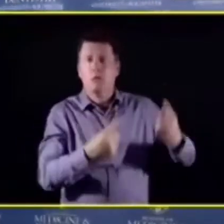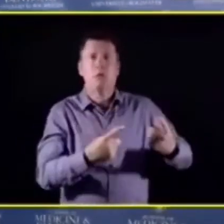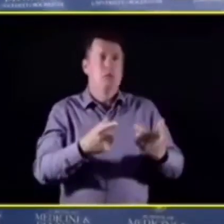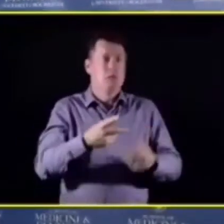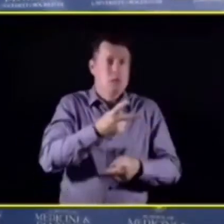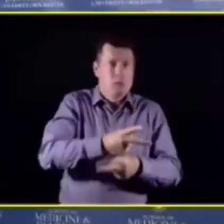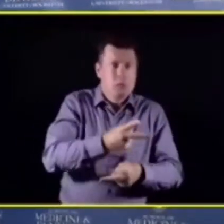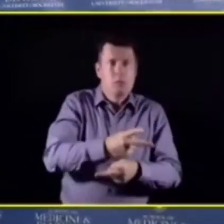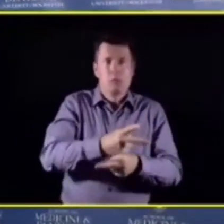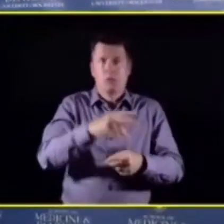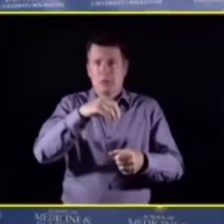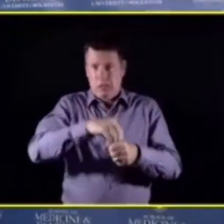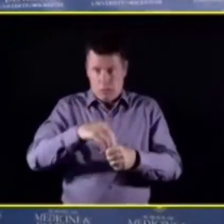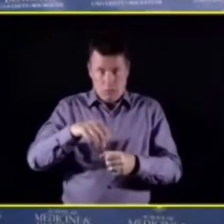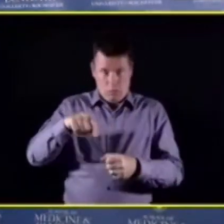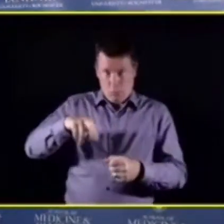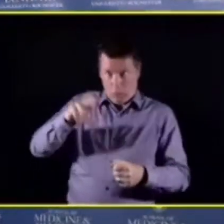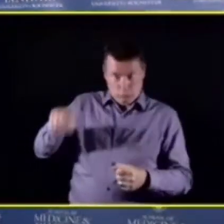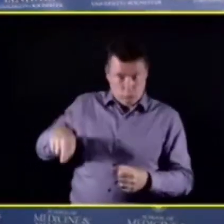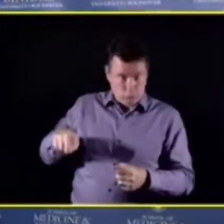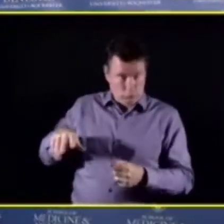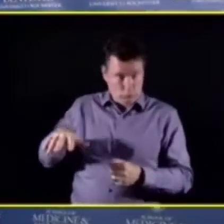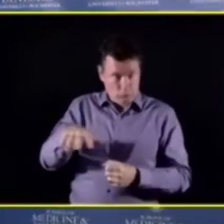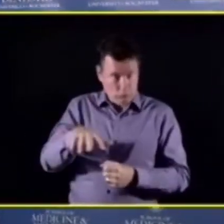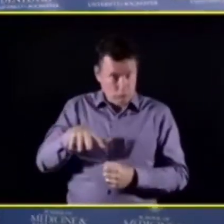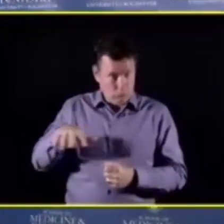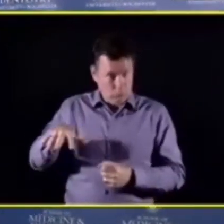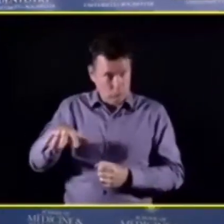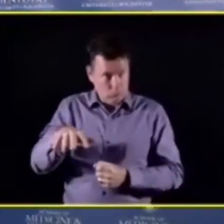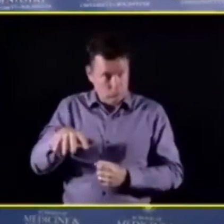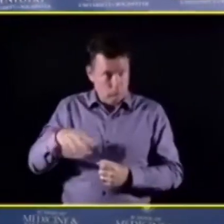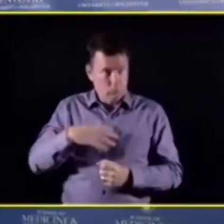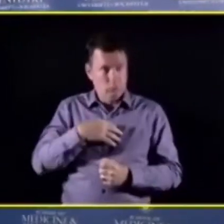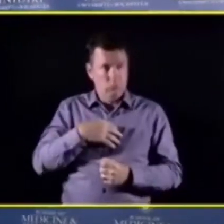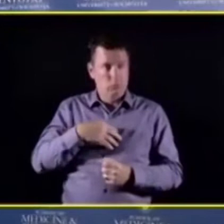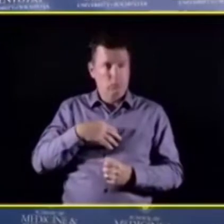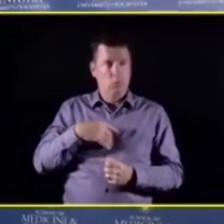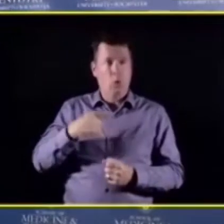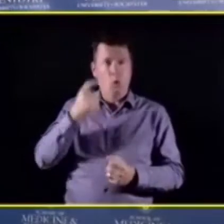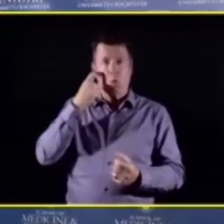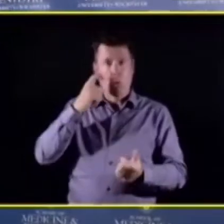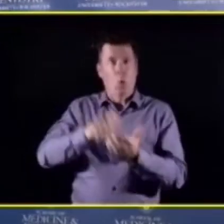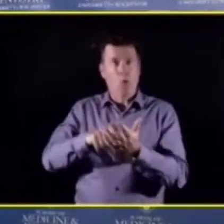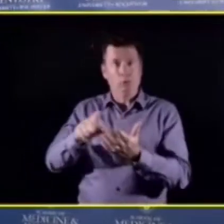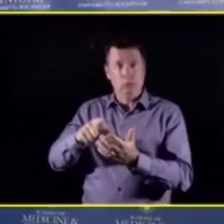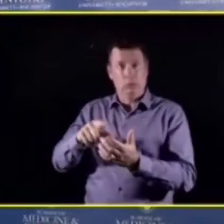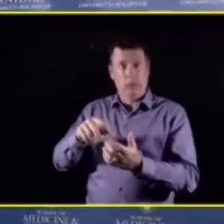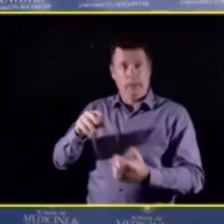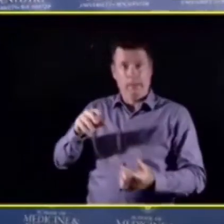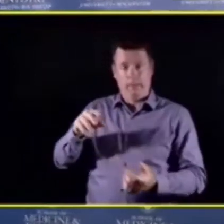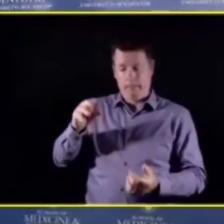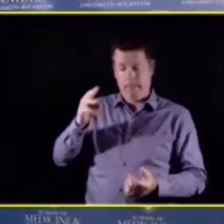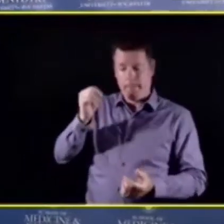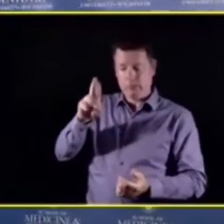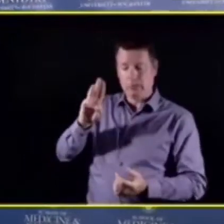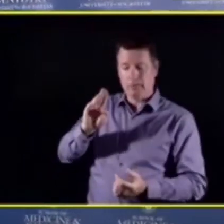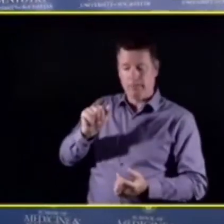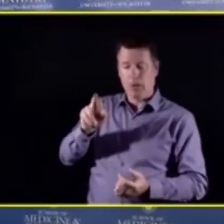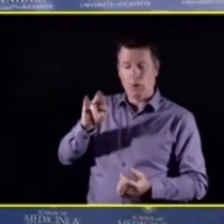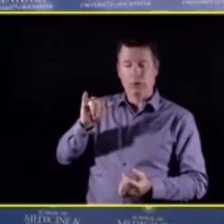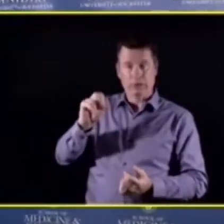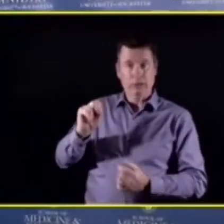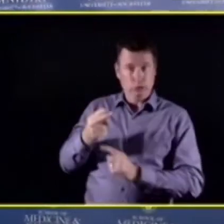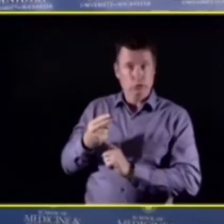that, like Mr. Barish made it? Some patients don't. Anything that we've learned from the patients who